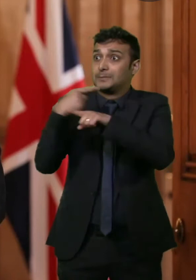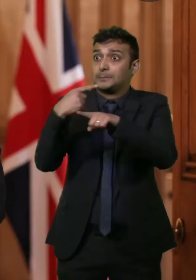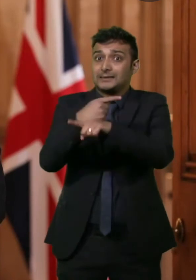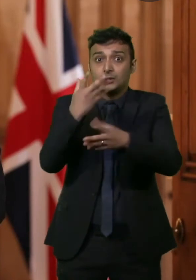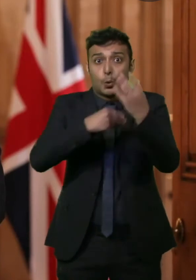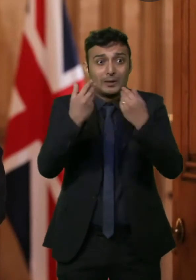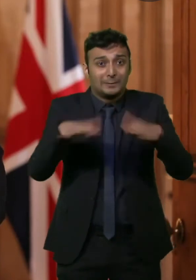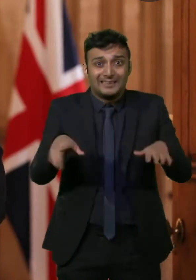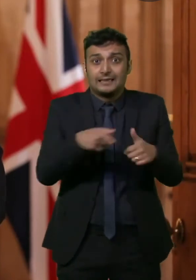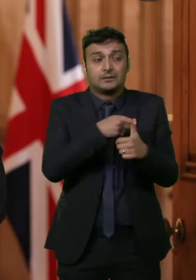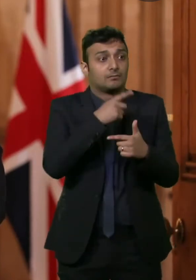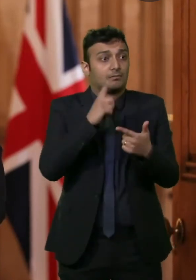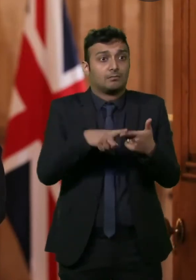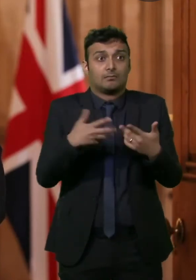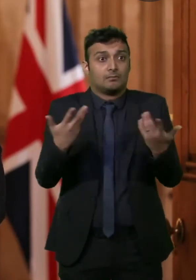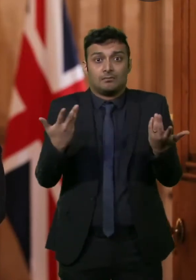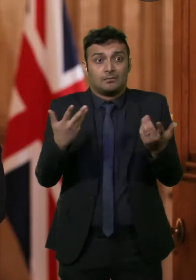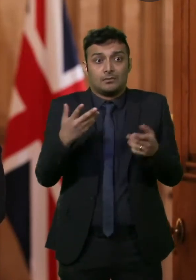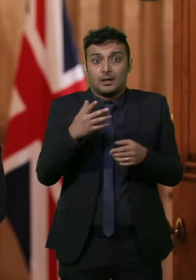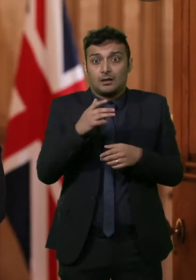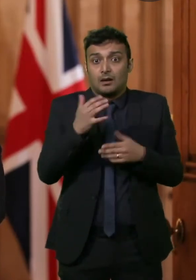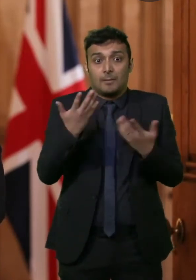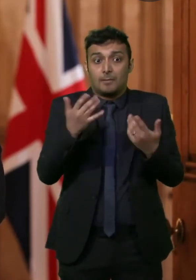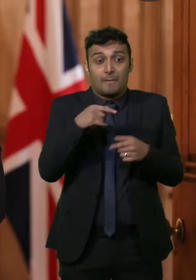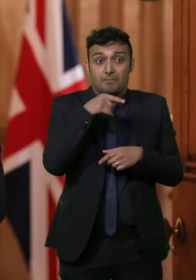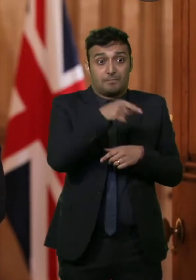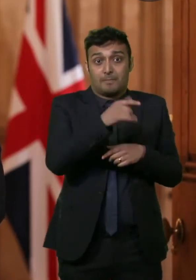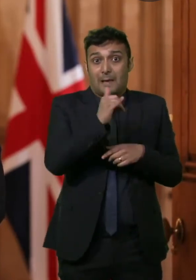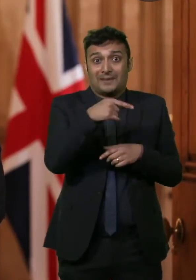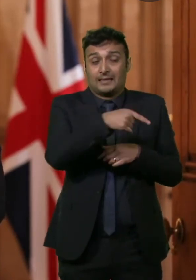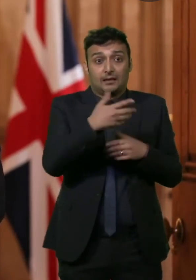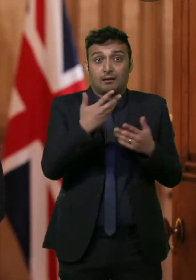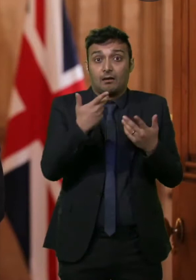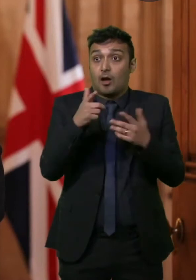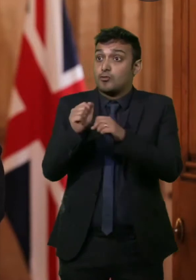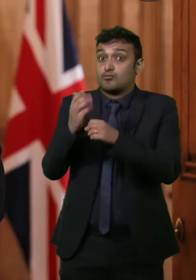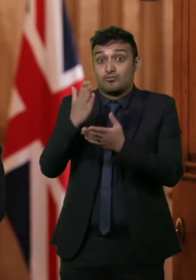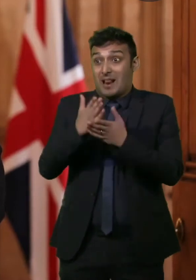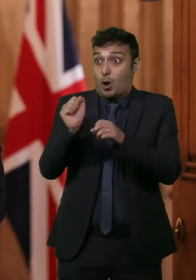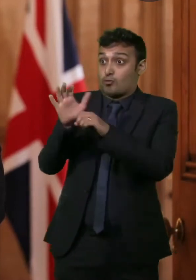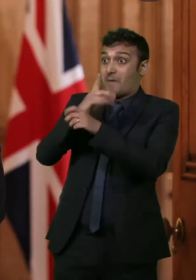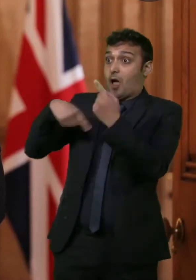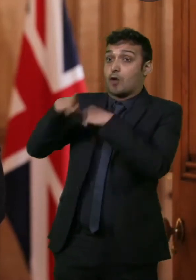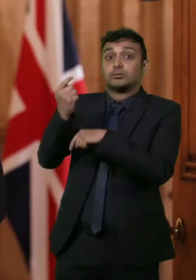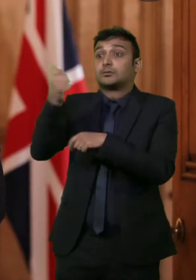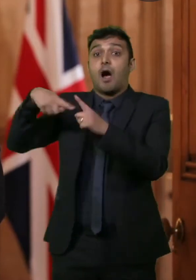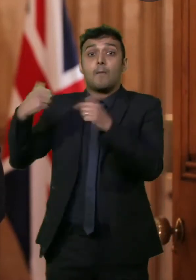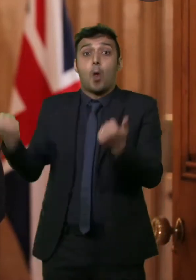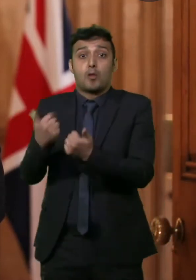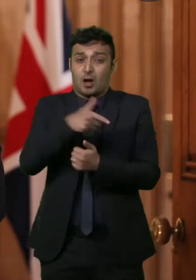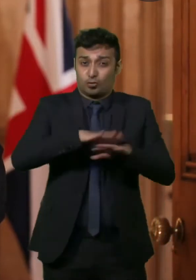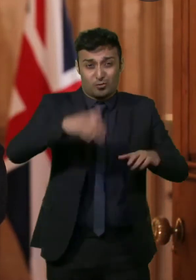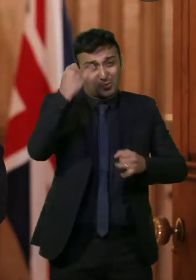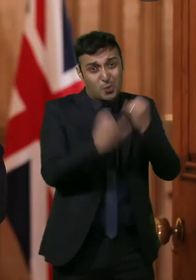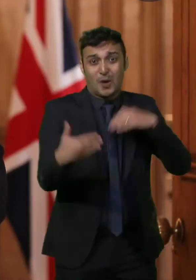or another, they've been more disadvantaged by the pandemic than others. We have to make up that lost learning. We have to be